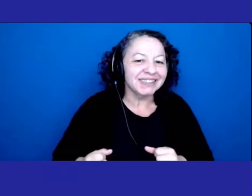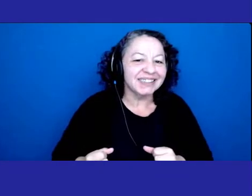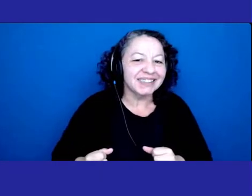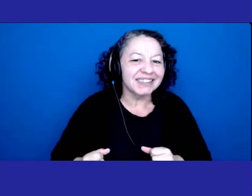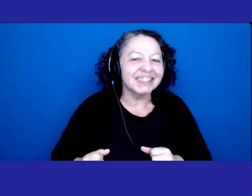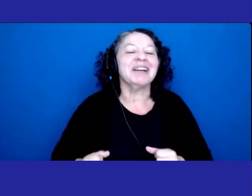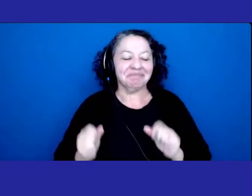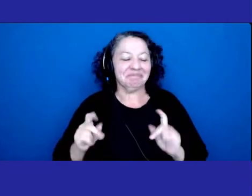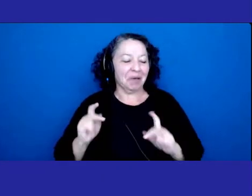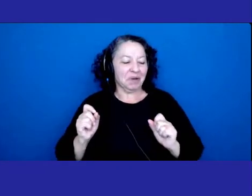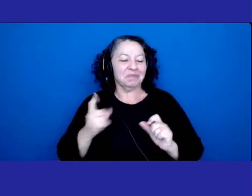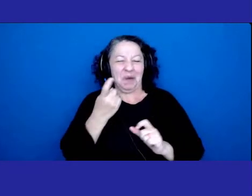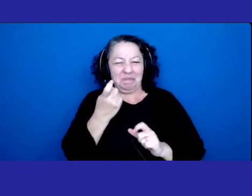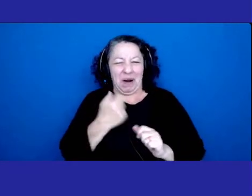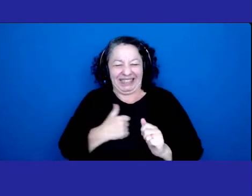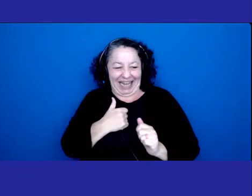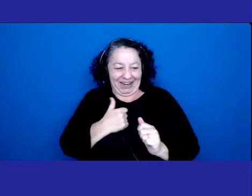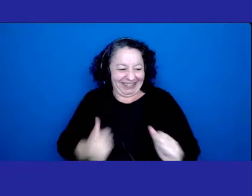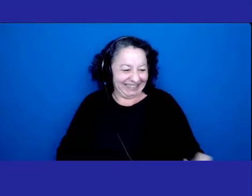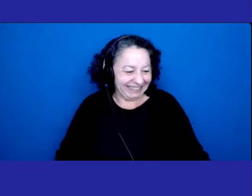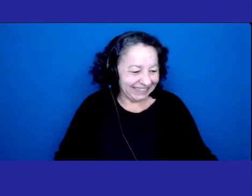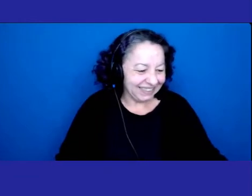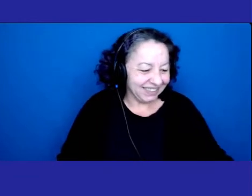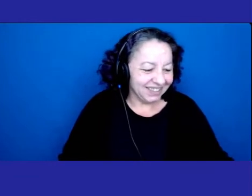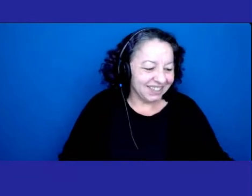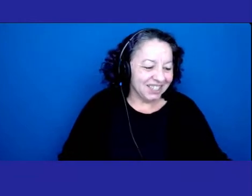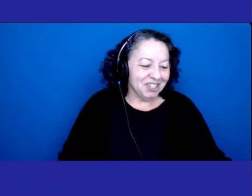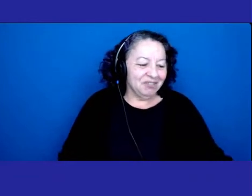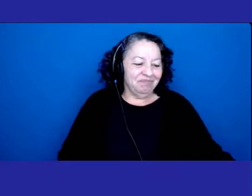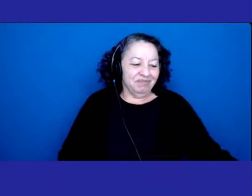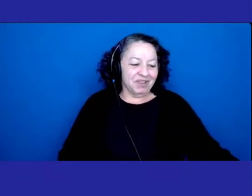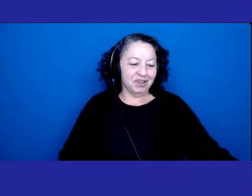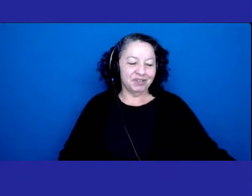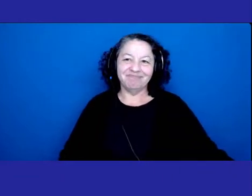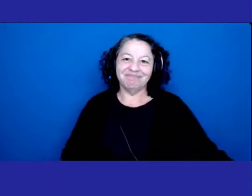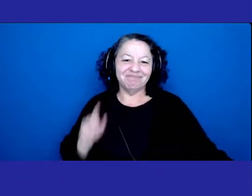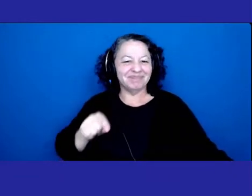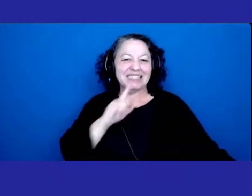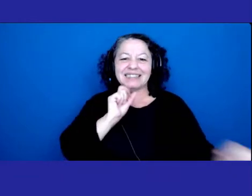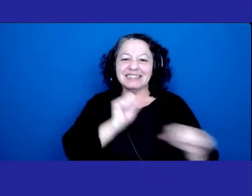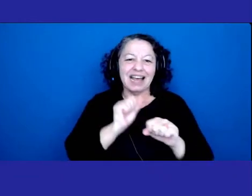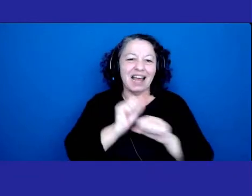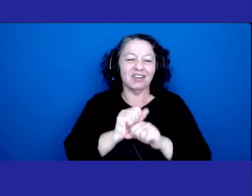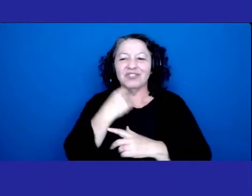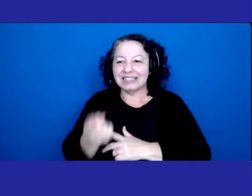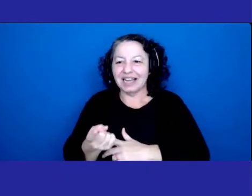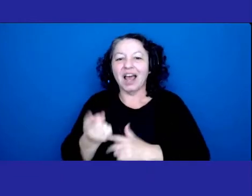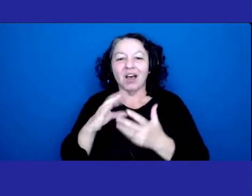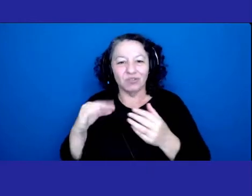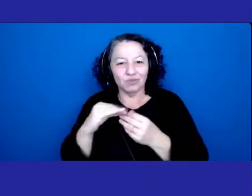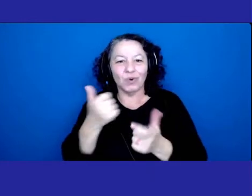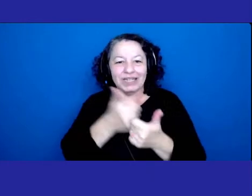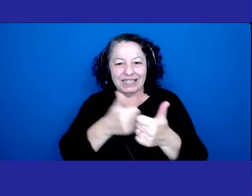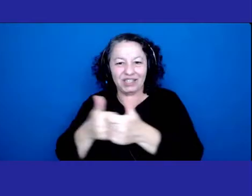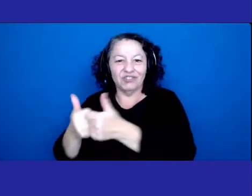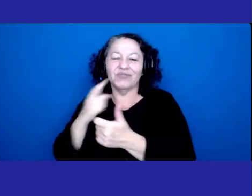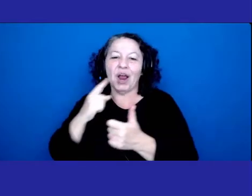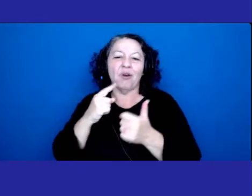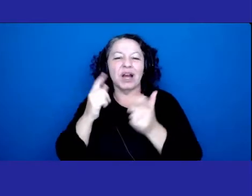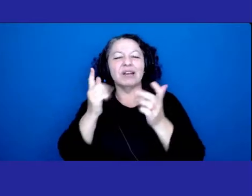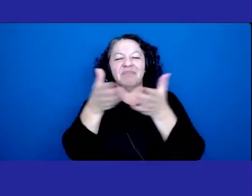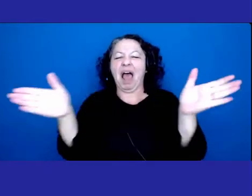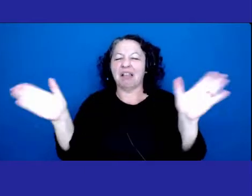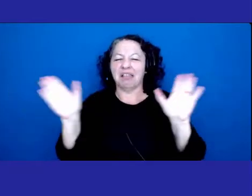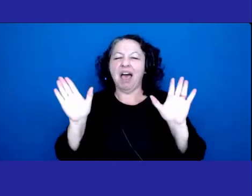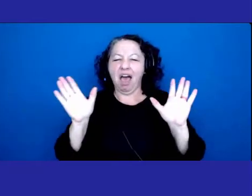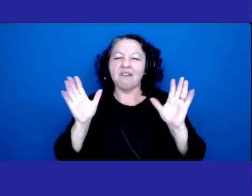Okay, one more, sorry. Let's hang here for a second. This will actually tell the story. Each of these, this is very high level. It goes to central